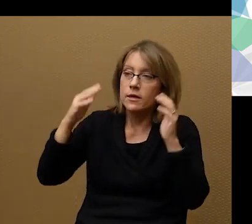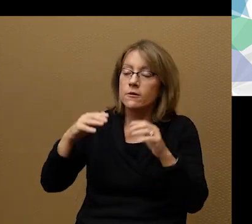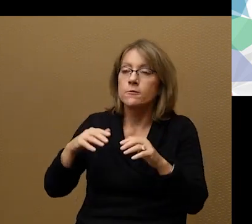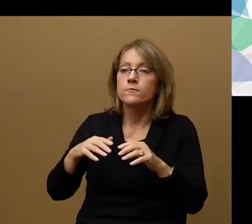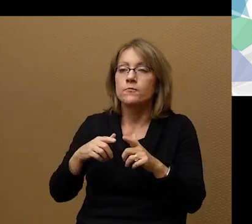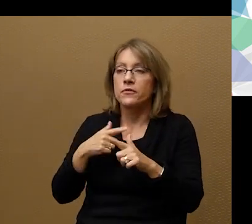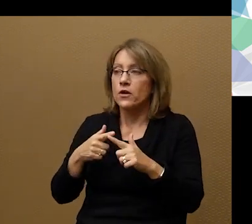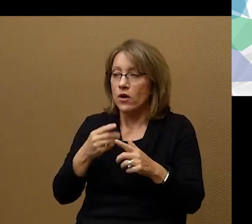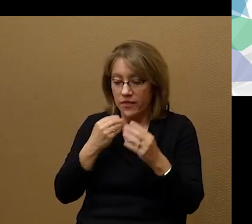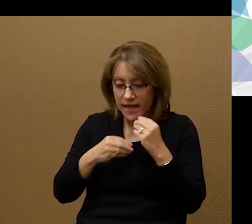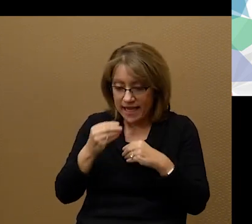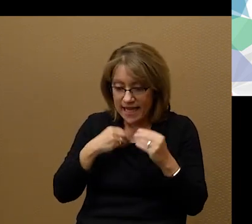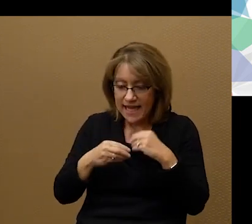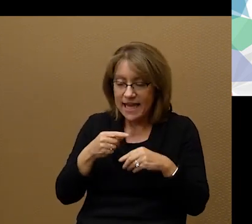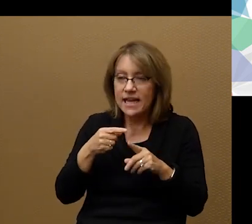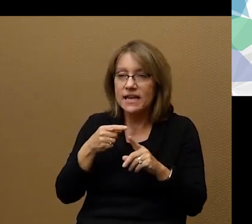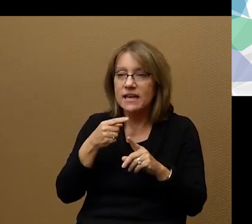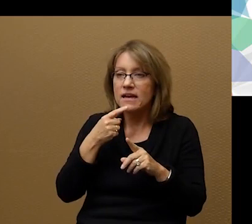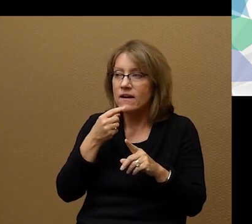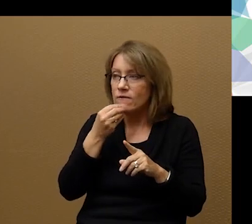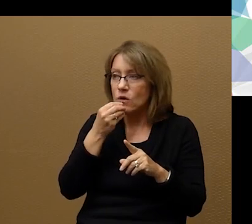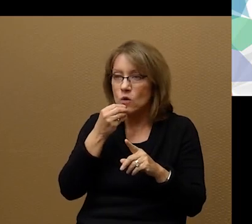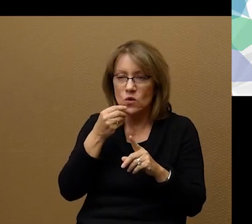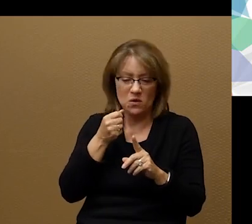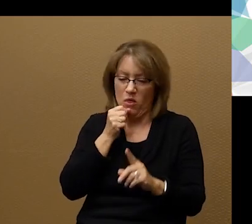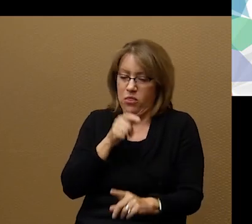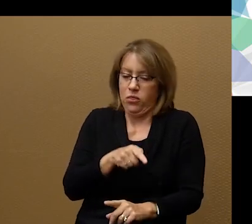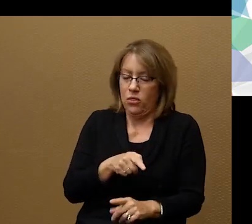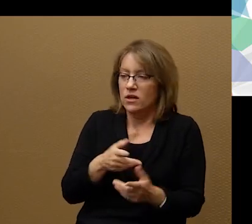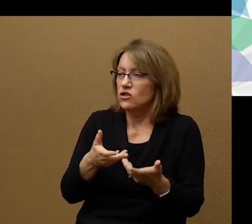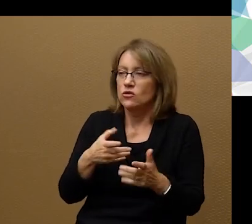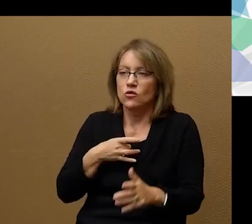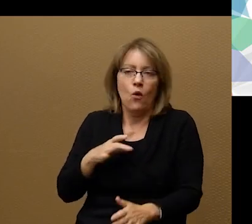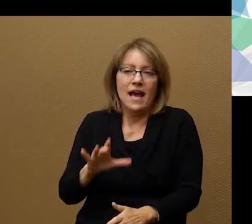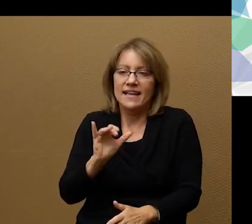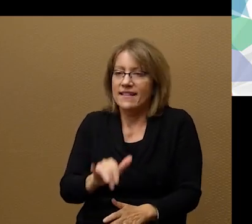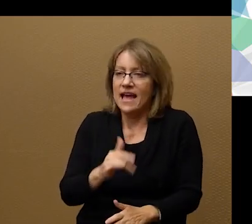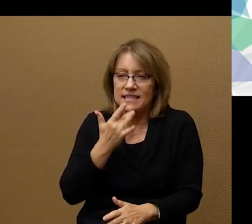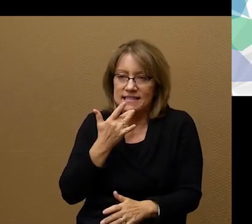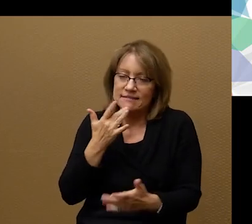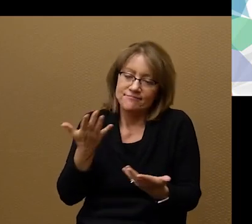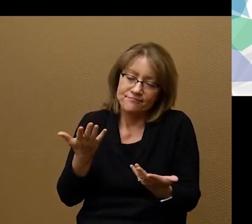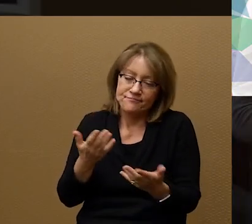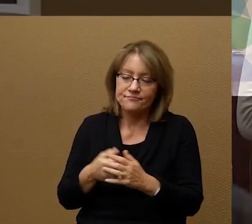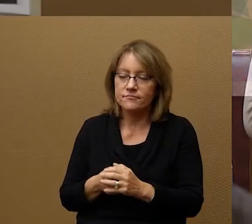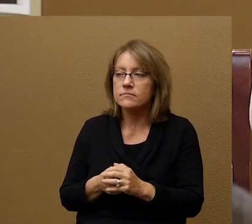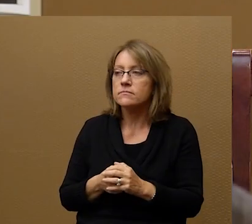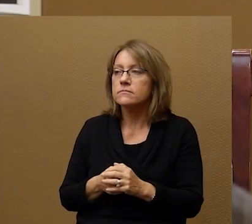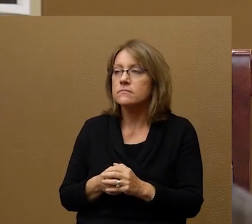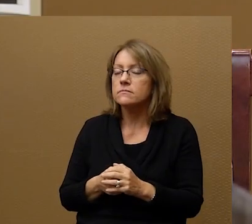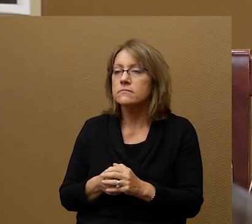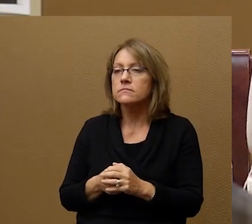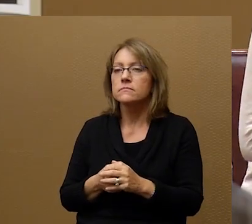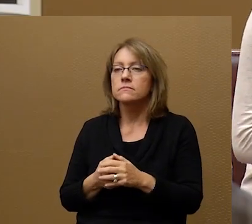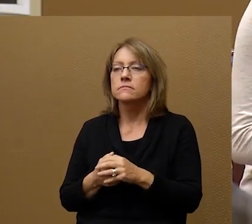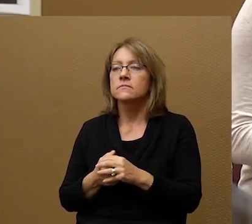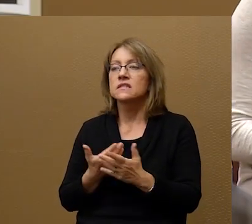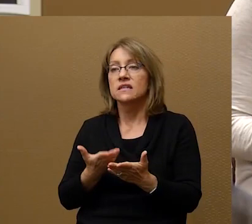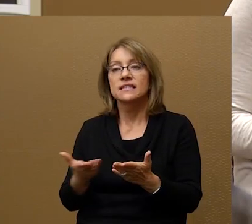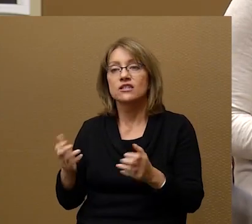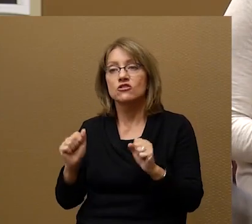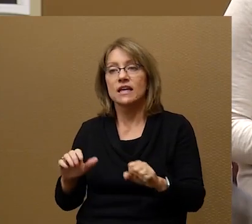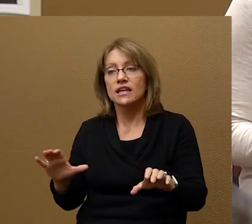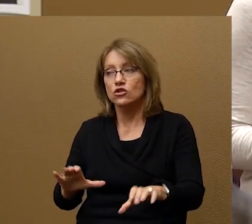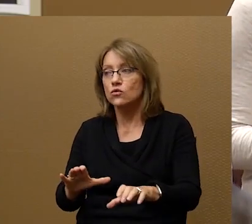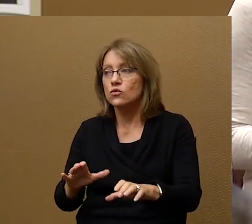food when they don't like it. They're trying to escape from eating that particular food. So things that we can do to help with this is